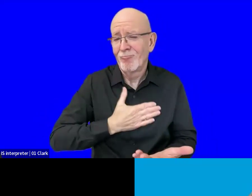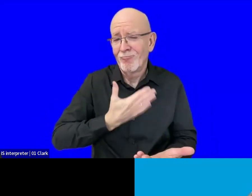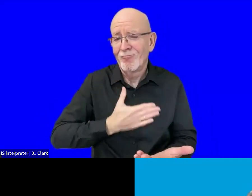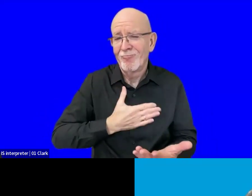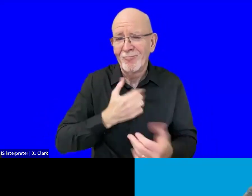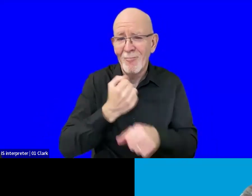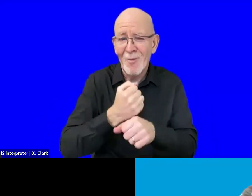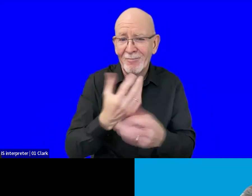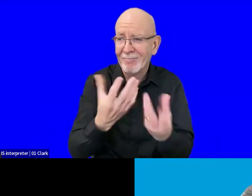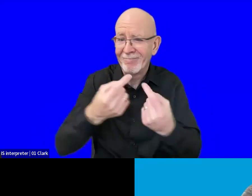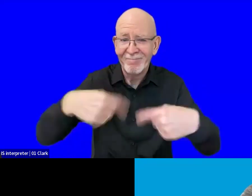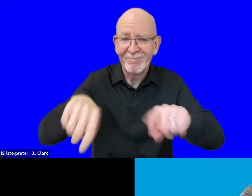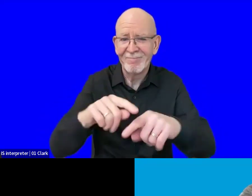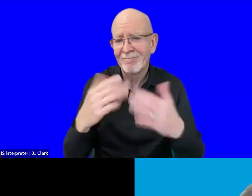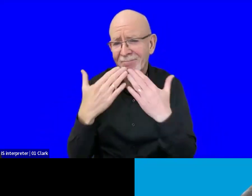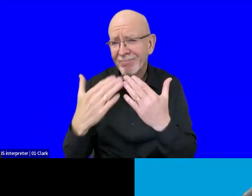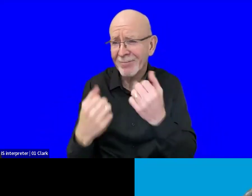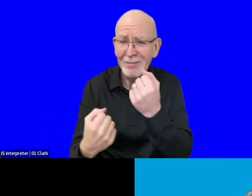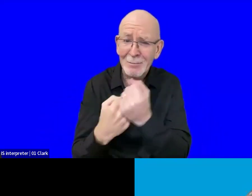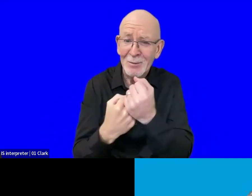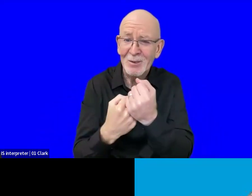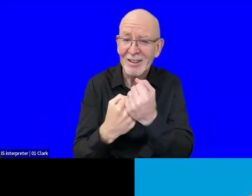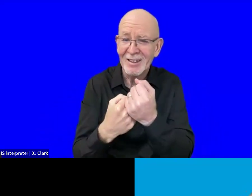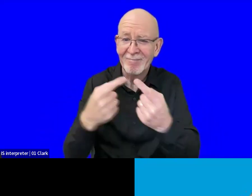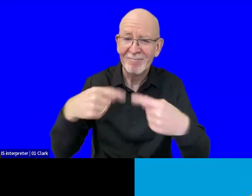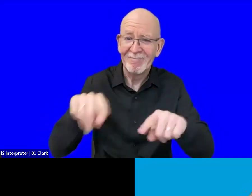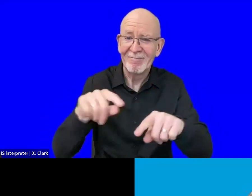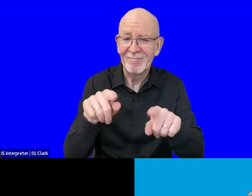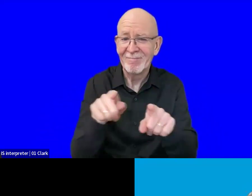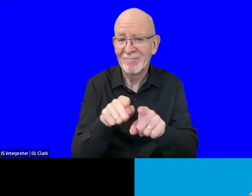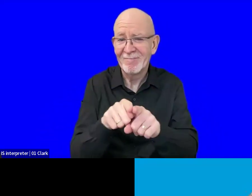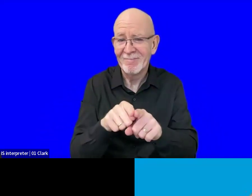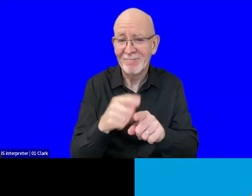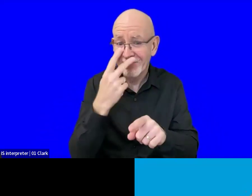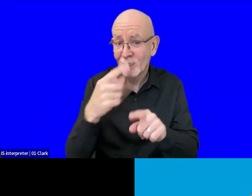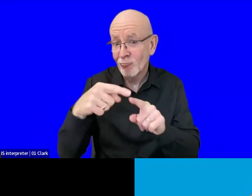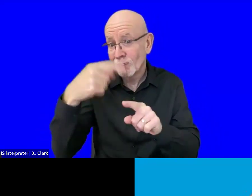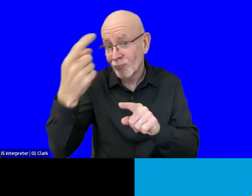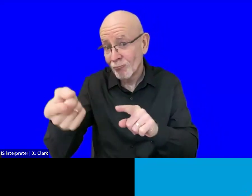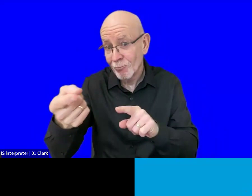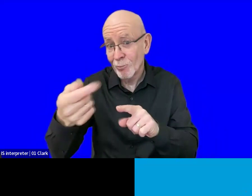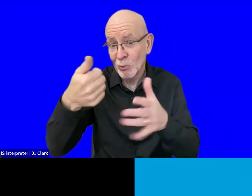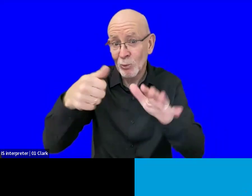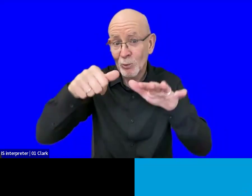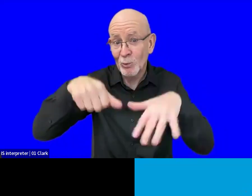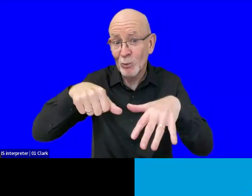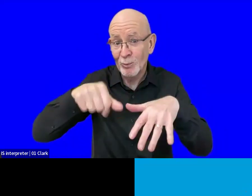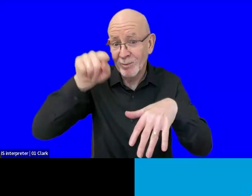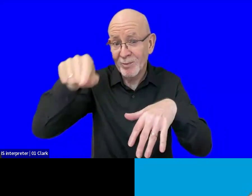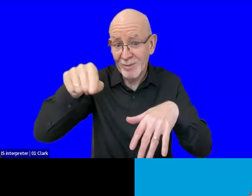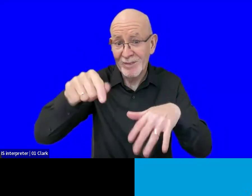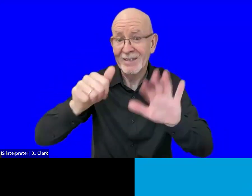all together again on the 6th of June for the next webinar on community care and support. Thank you very much,